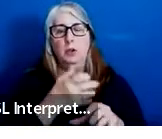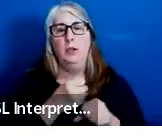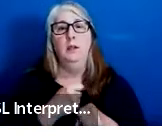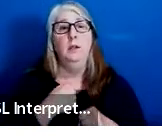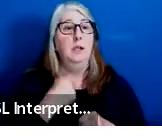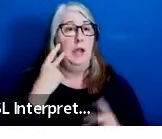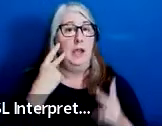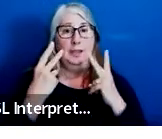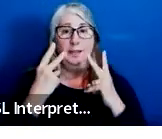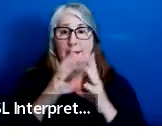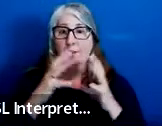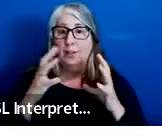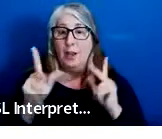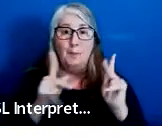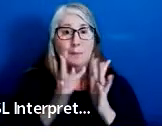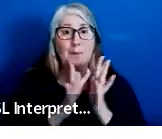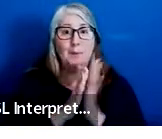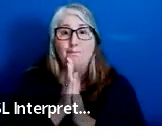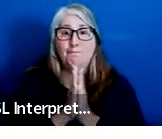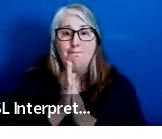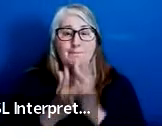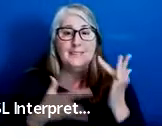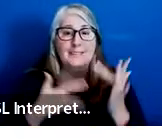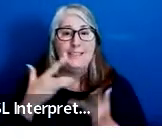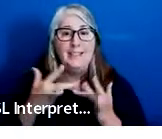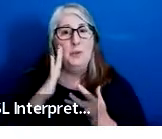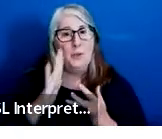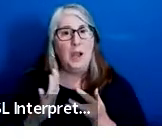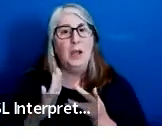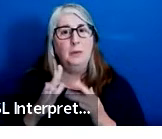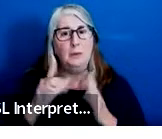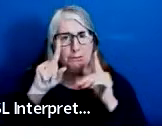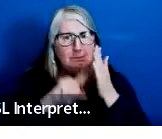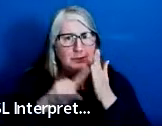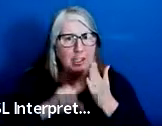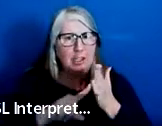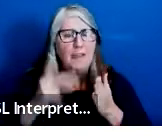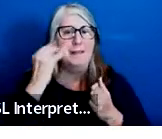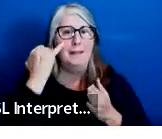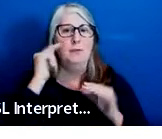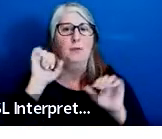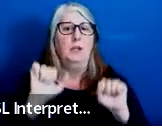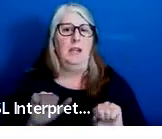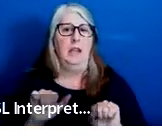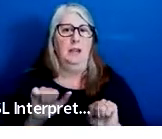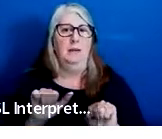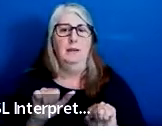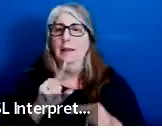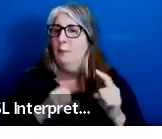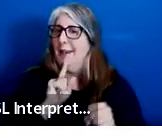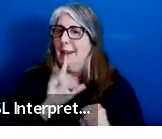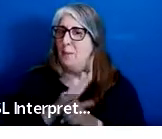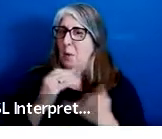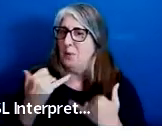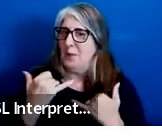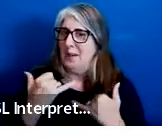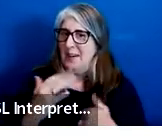of anticipation, so I can work on that and see if that's something that we're able to do. I'm not making any promises, but I will